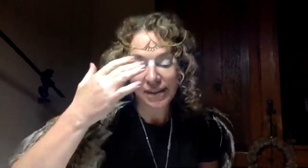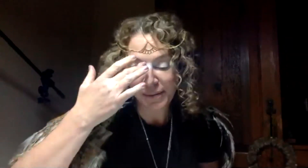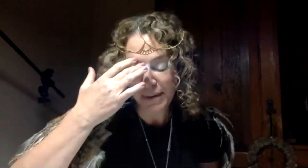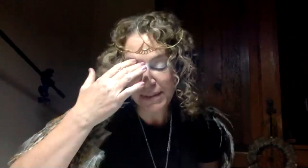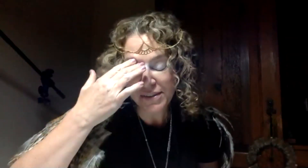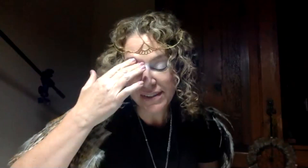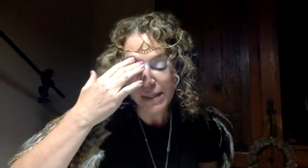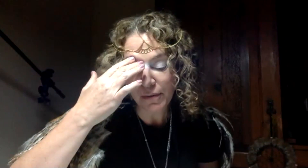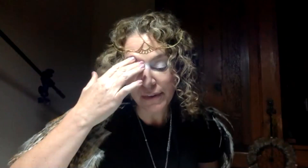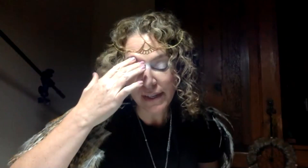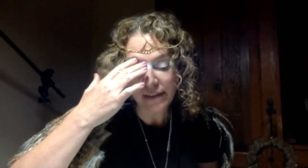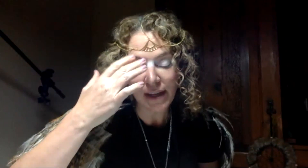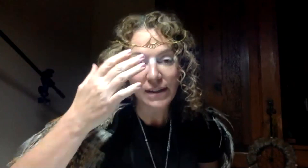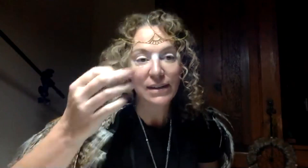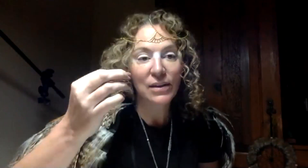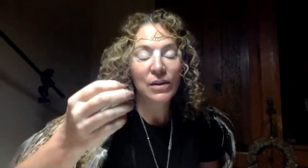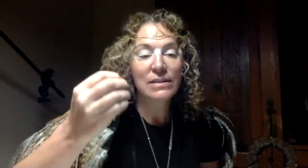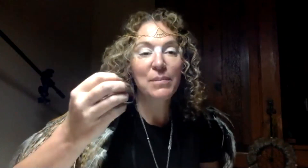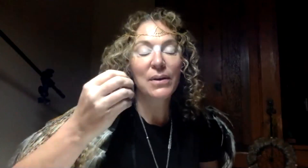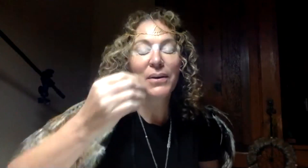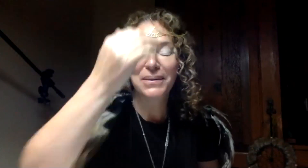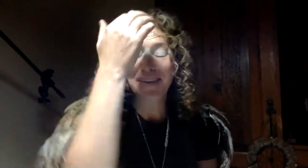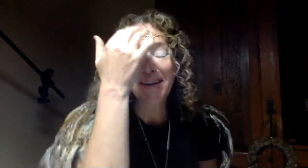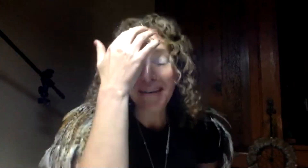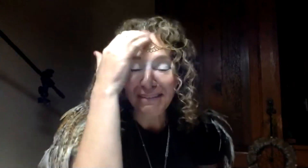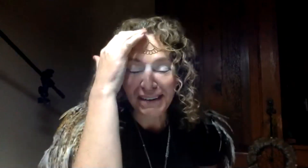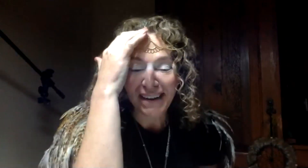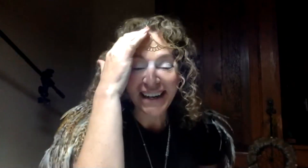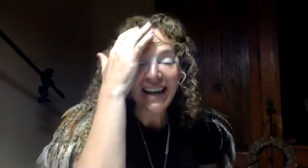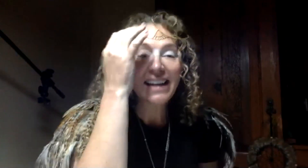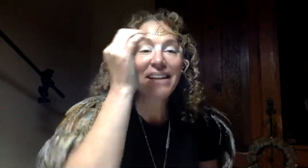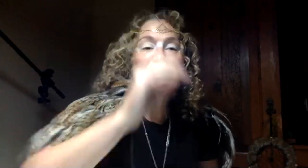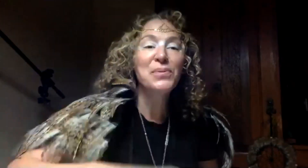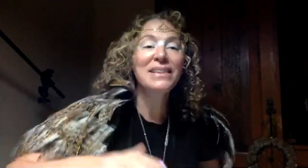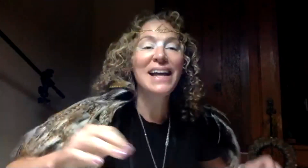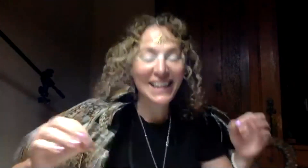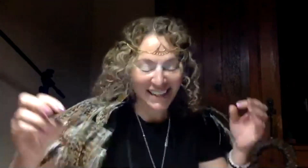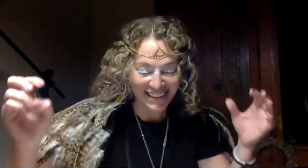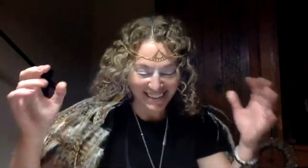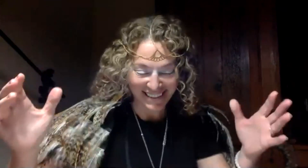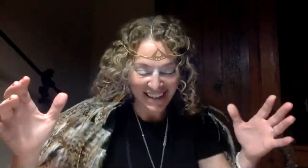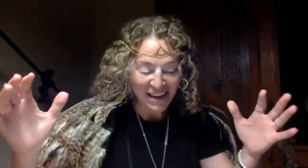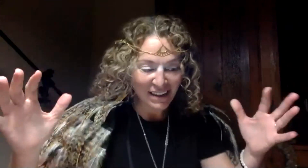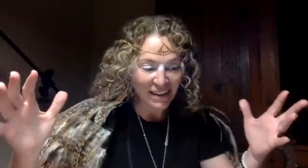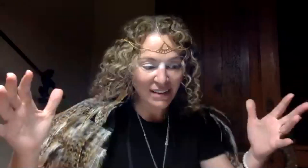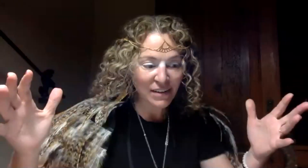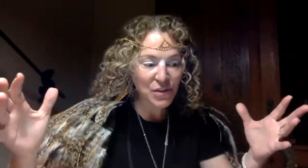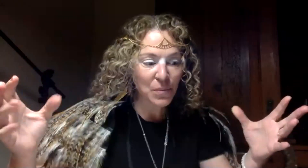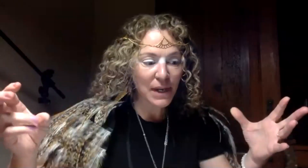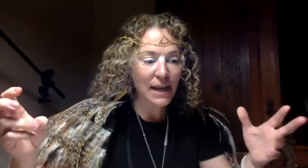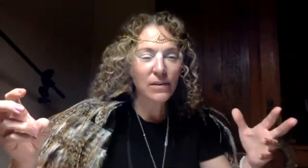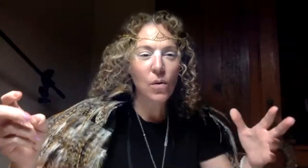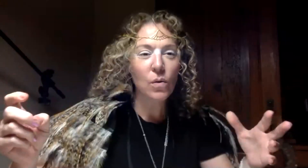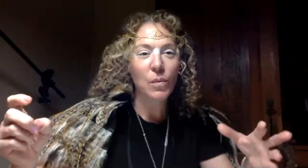Oh, what you said, the perfect thing, like oh no, it went away. It had to do with like